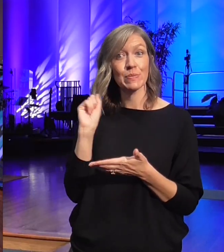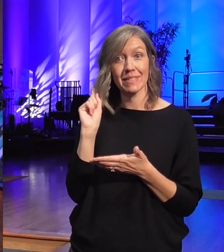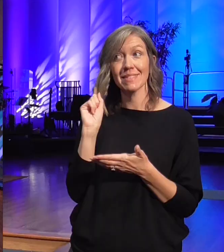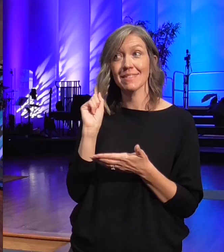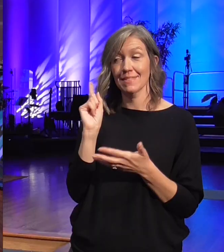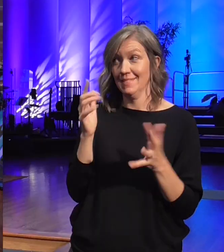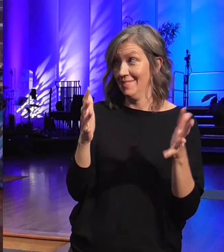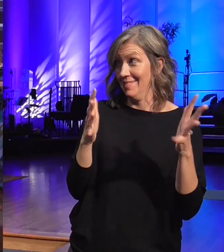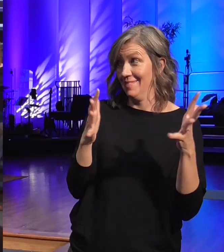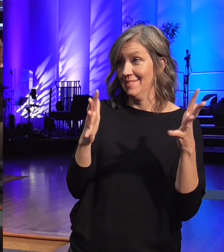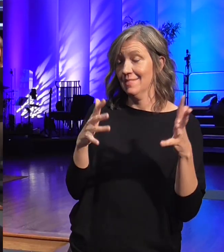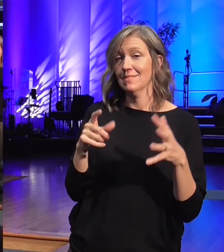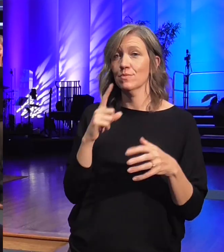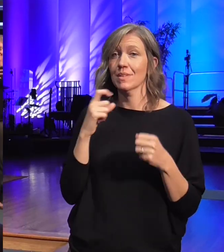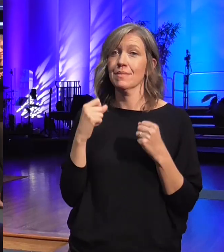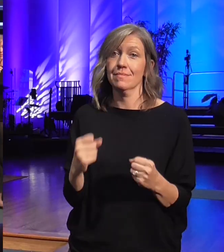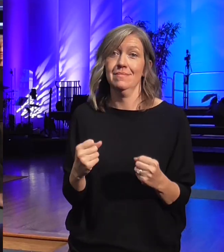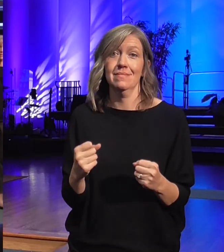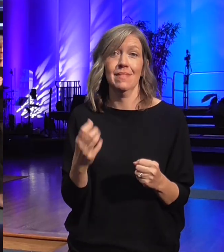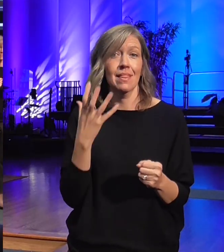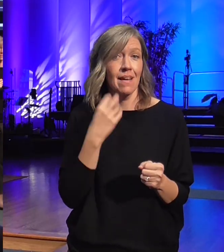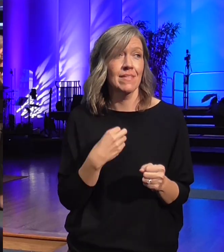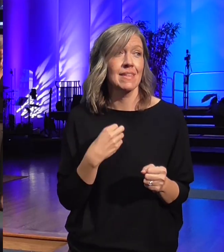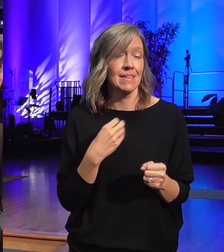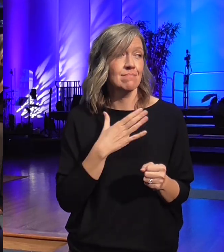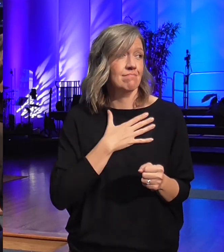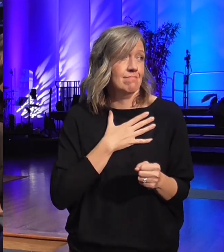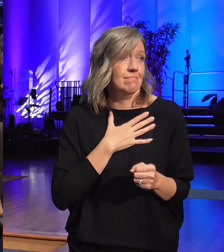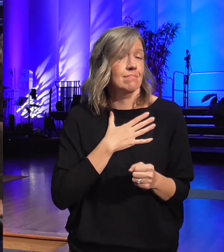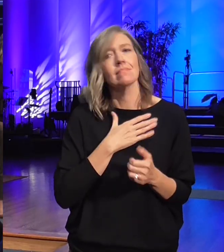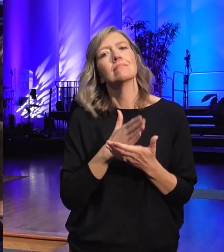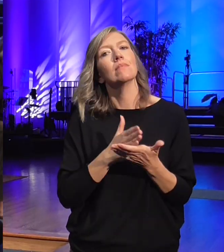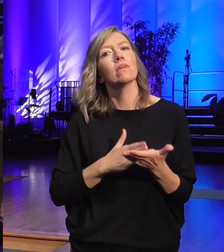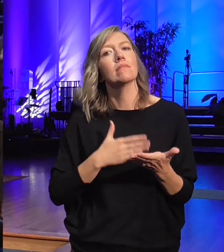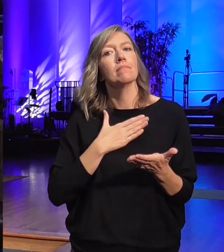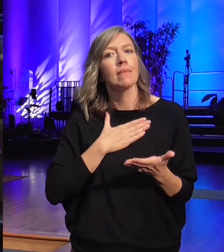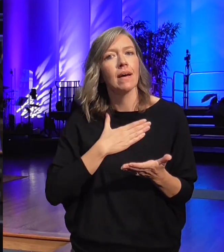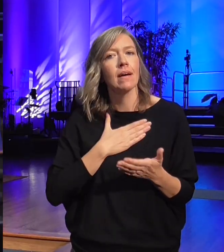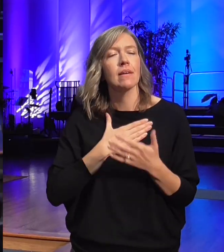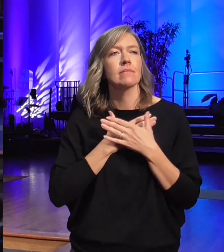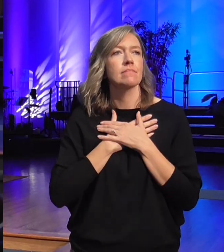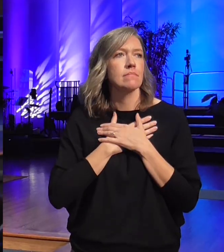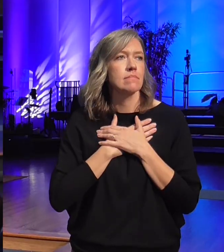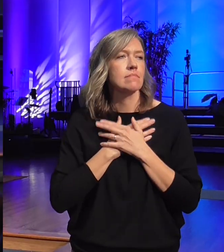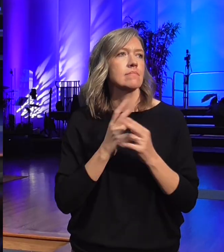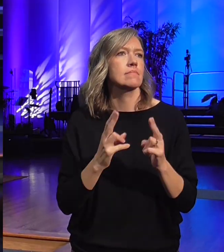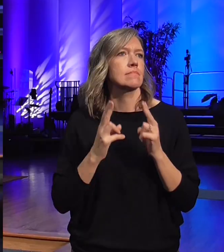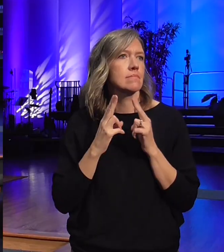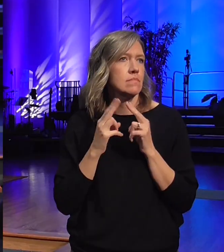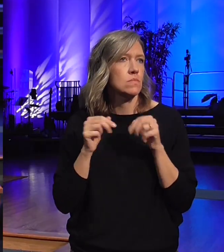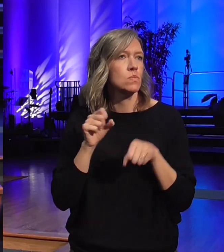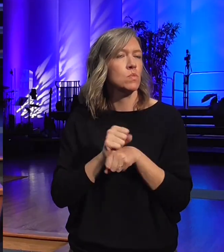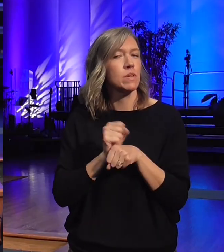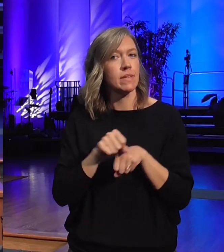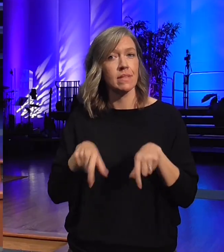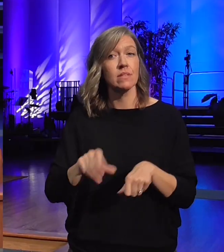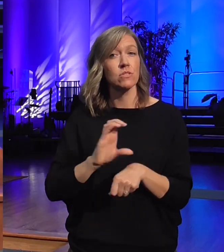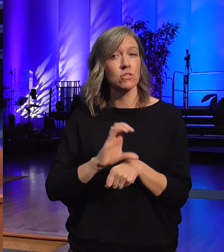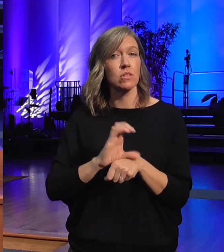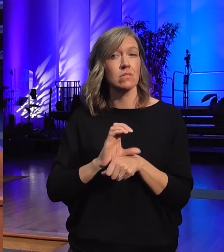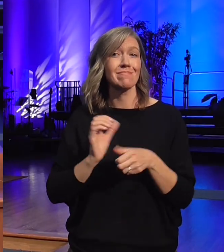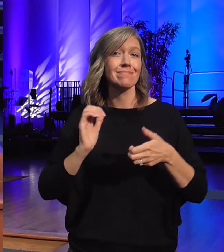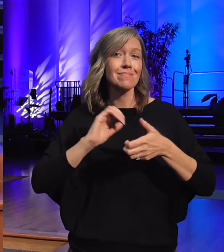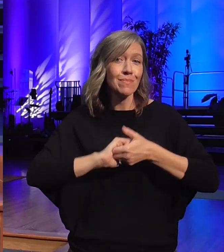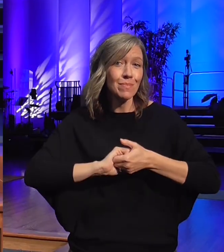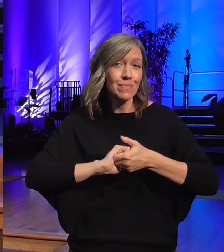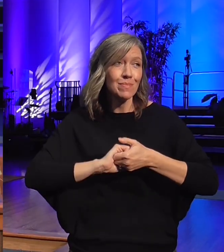powerful and lovely, and I would want everyone to know that part of my great privilege of working here at Mile High Church has been getting to